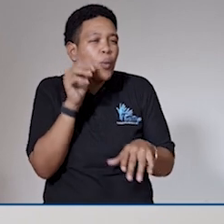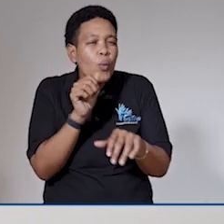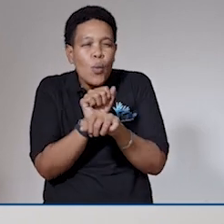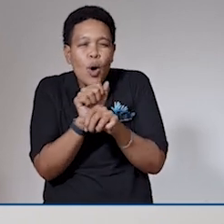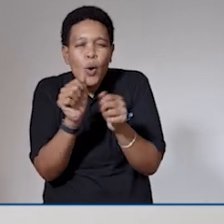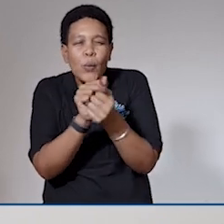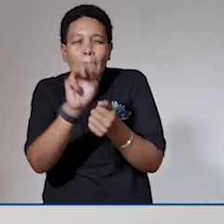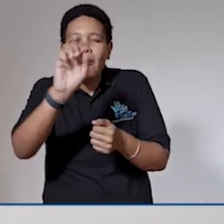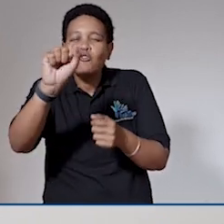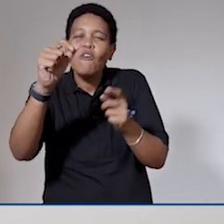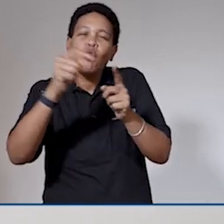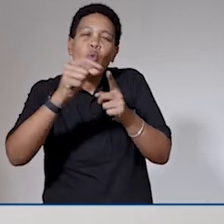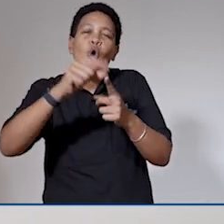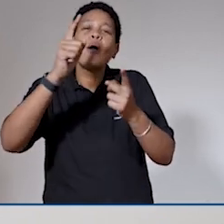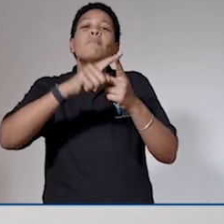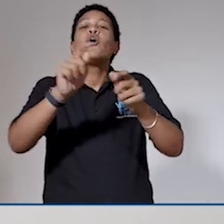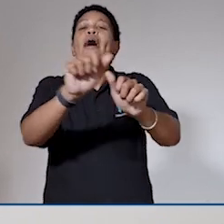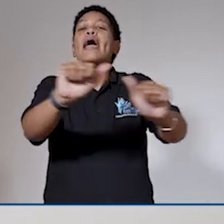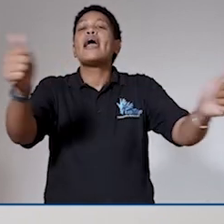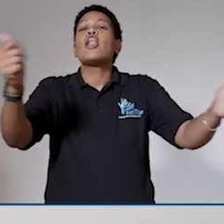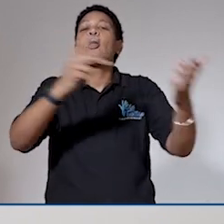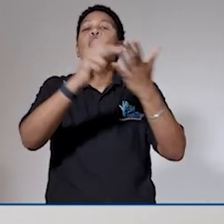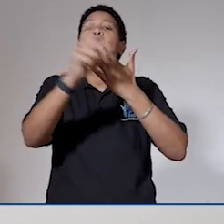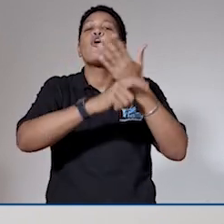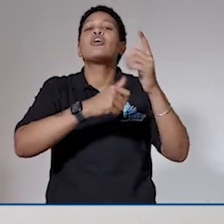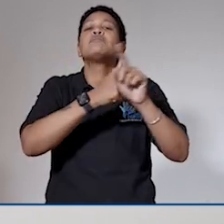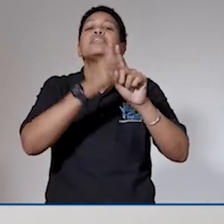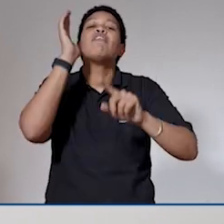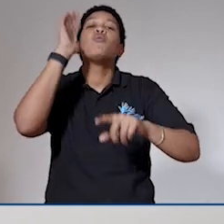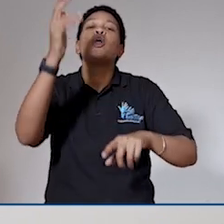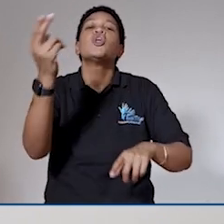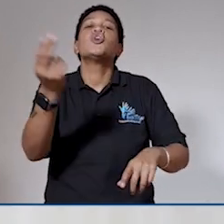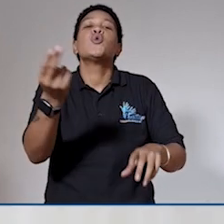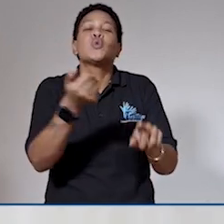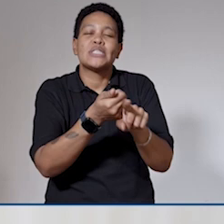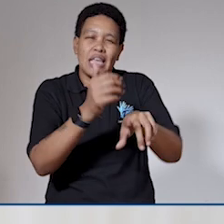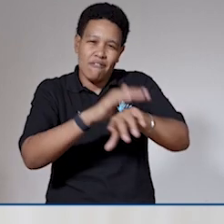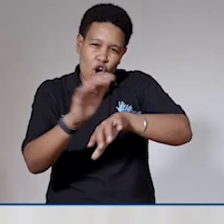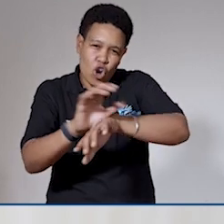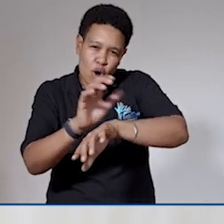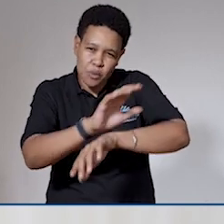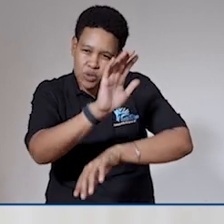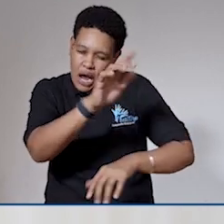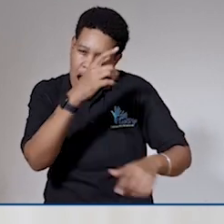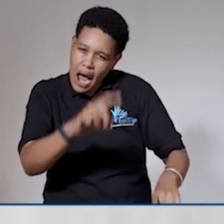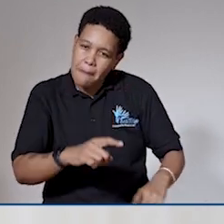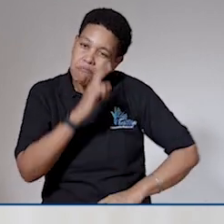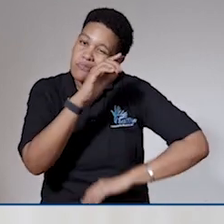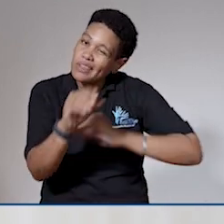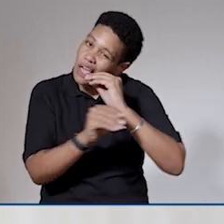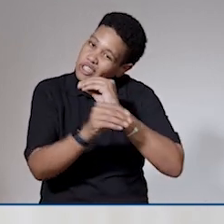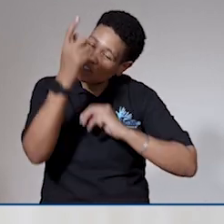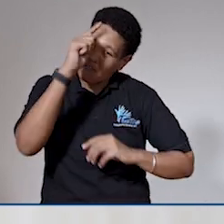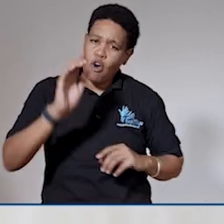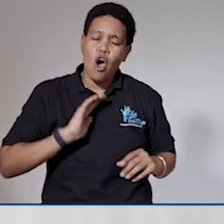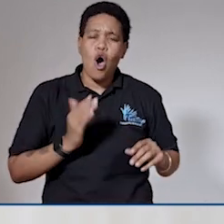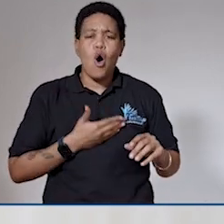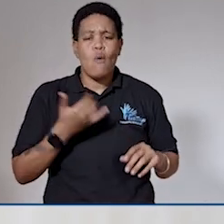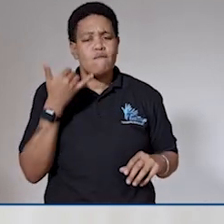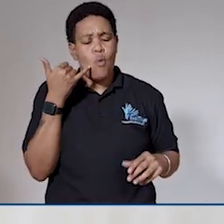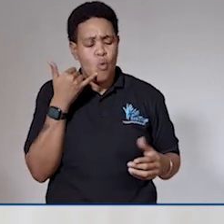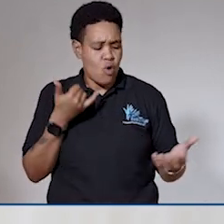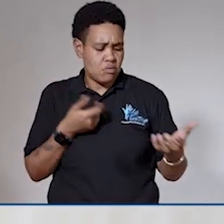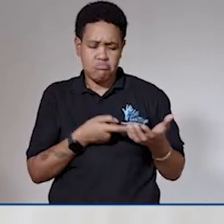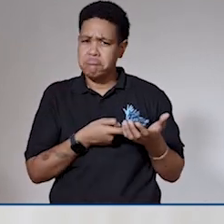Word and any other program that we use on the computer. Also, for our mobile devices,